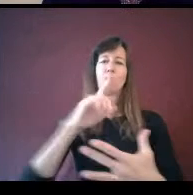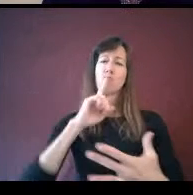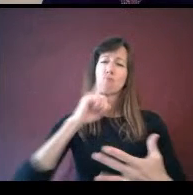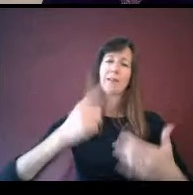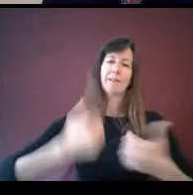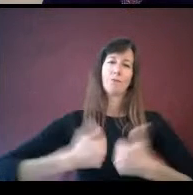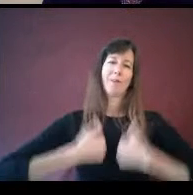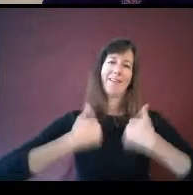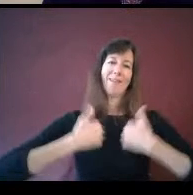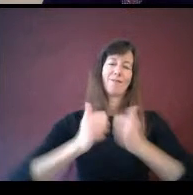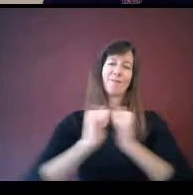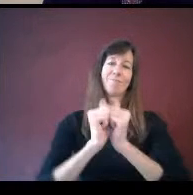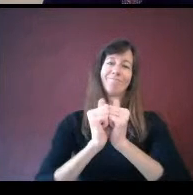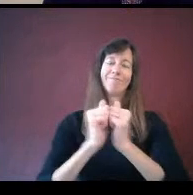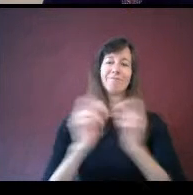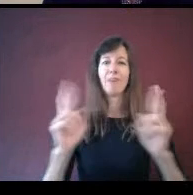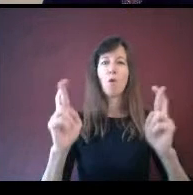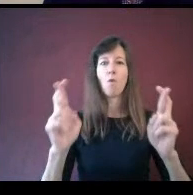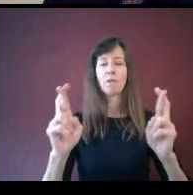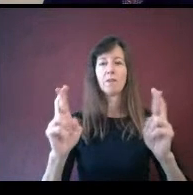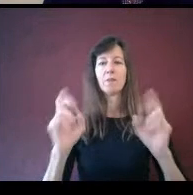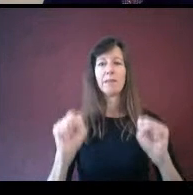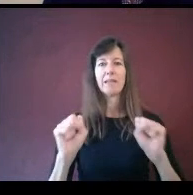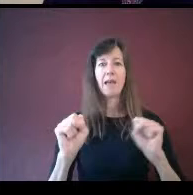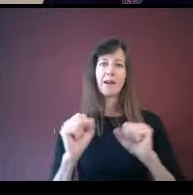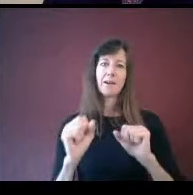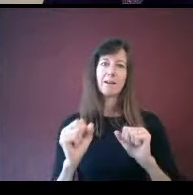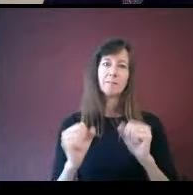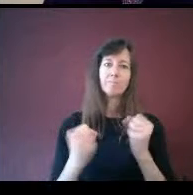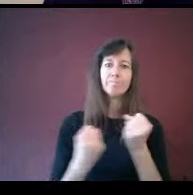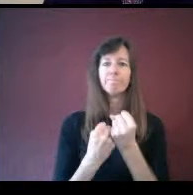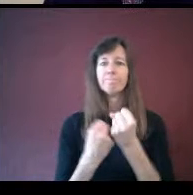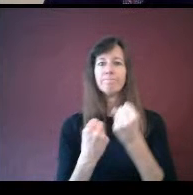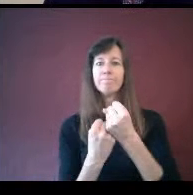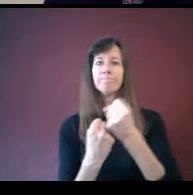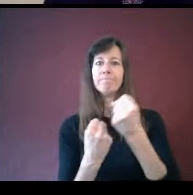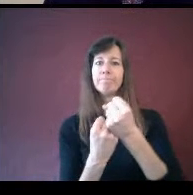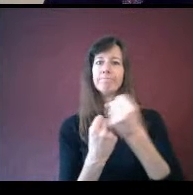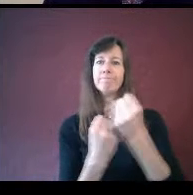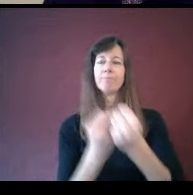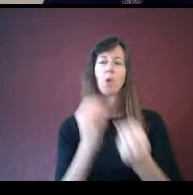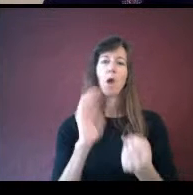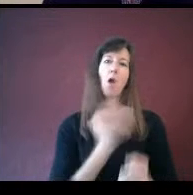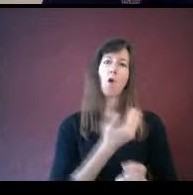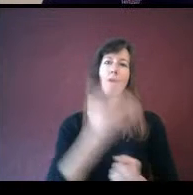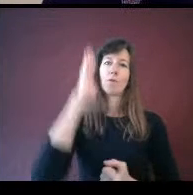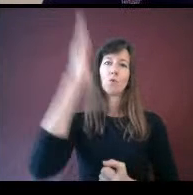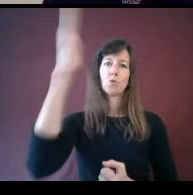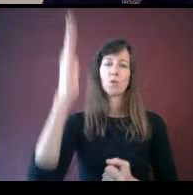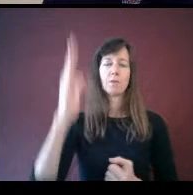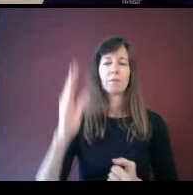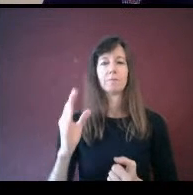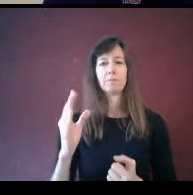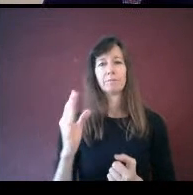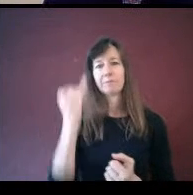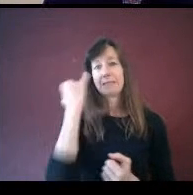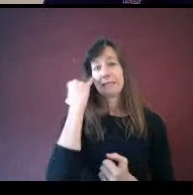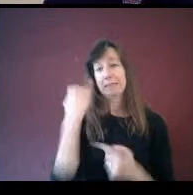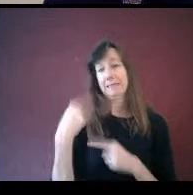building for sort of the future as we dig ourselves out of this. So